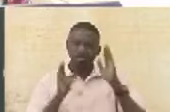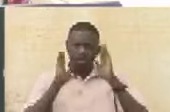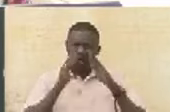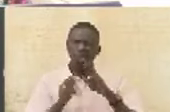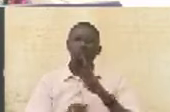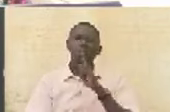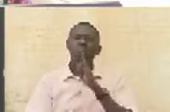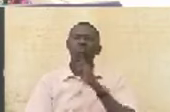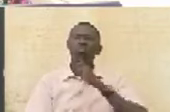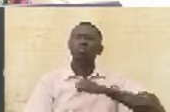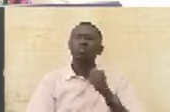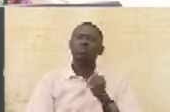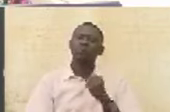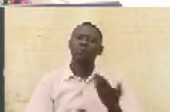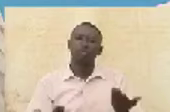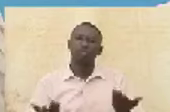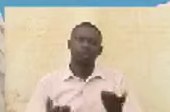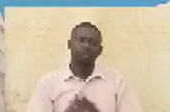It was